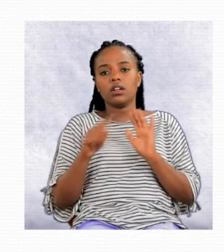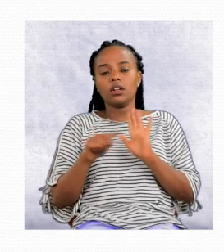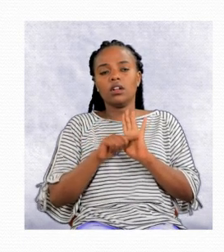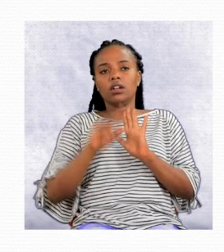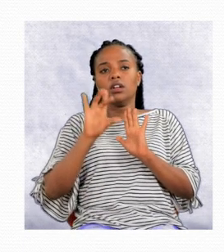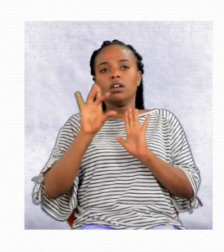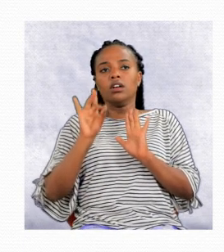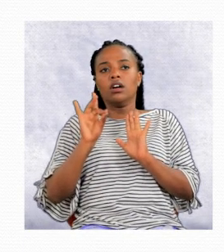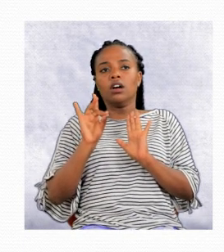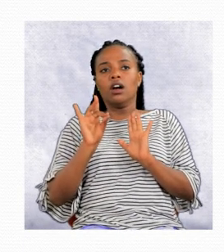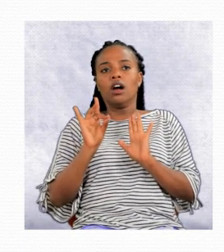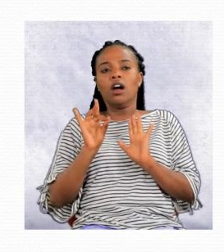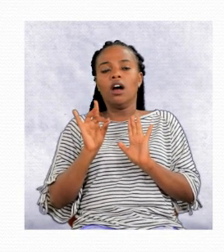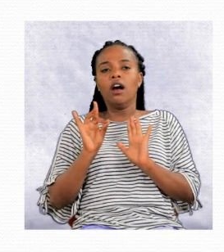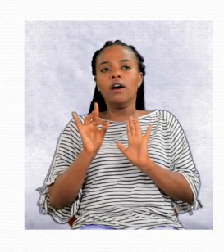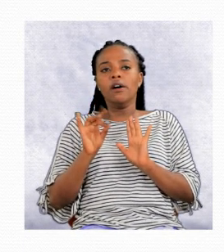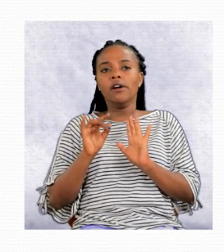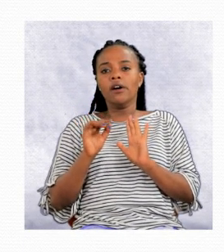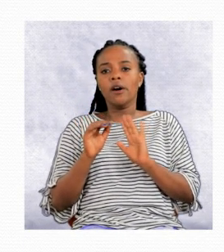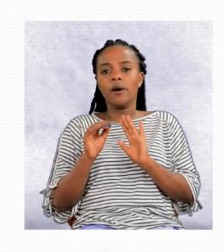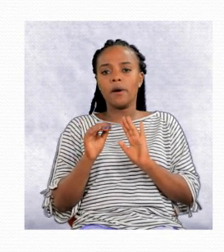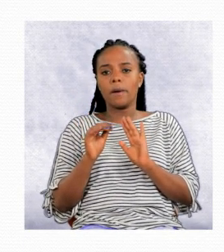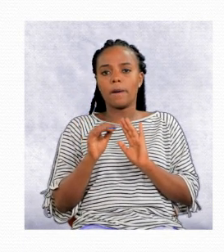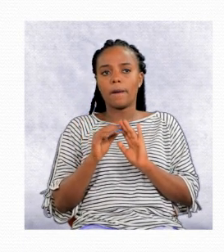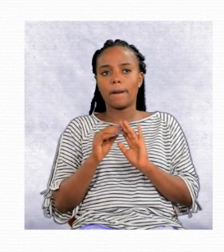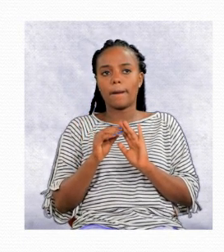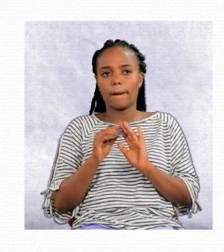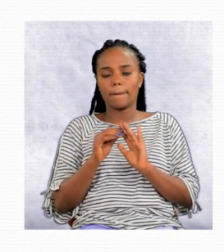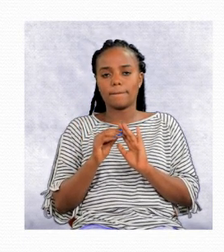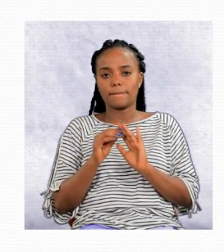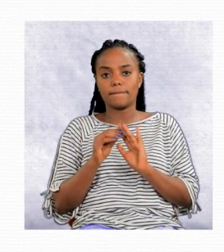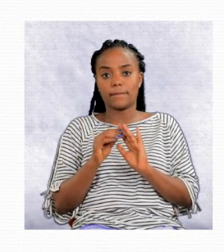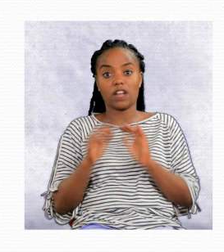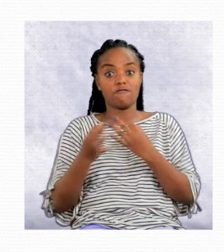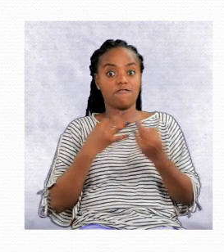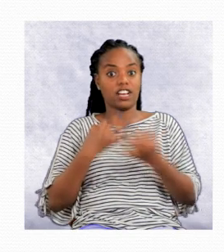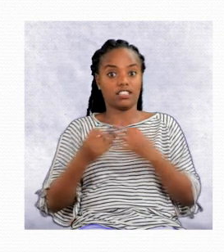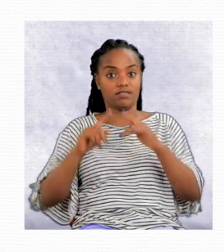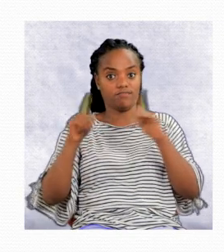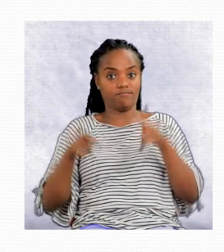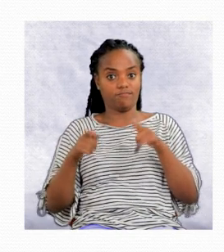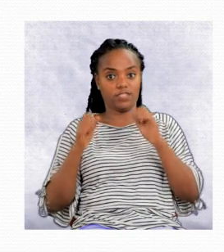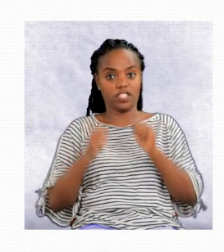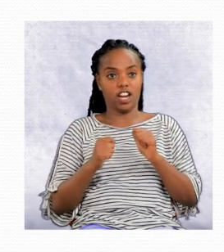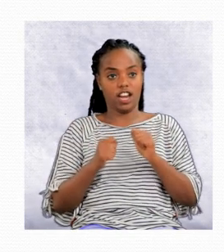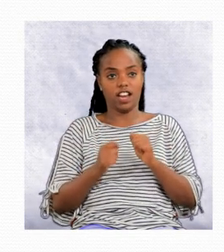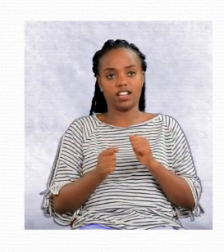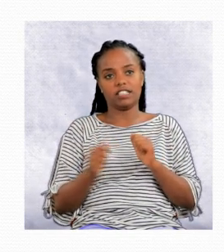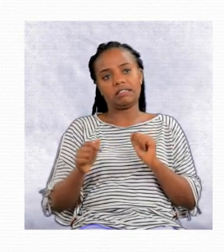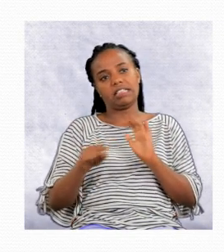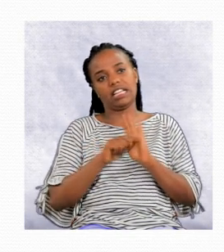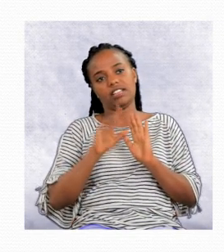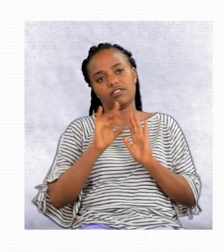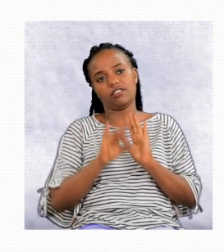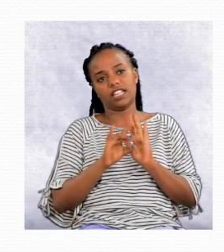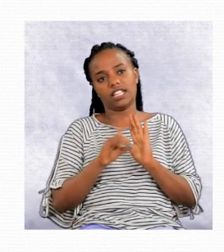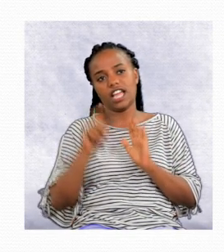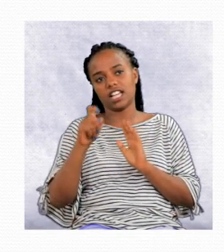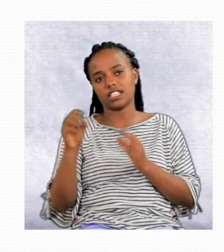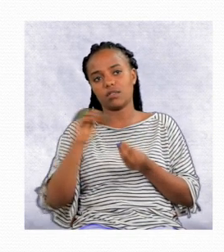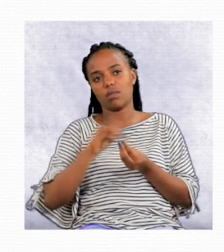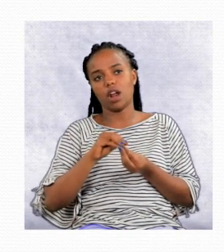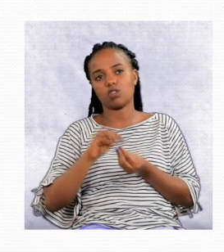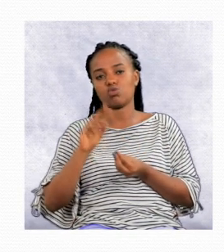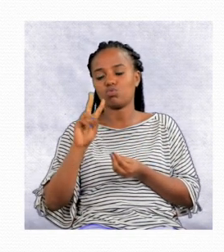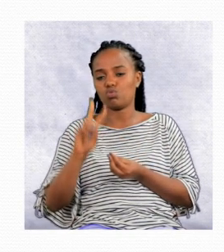negative 8 into, you can factor negative 8 into x plus 2.